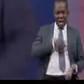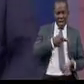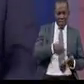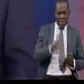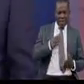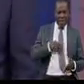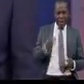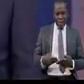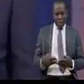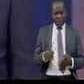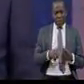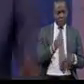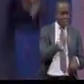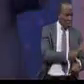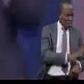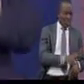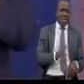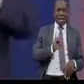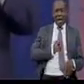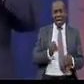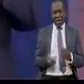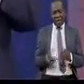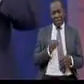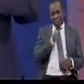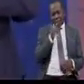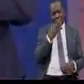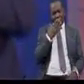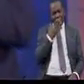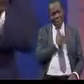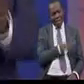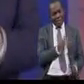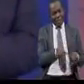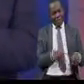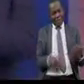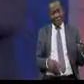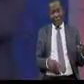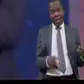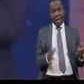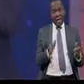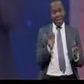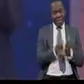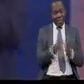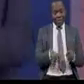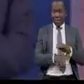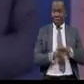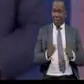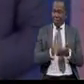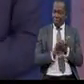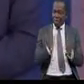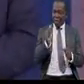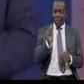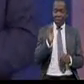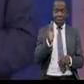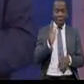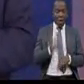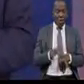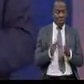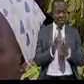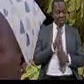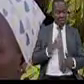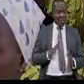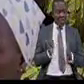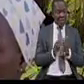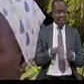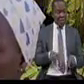I'm not like these people. They don't believe on the Lord Jesus. They believe only in their so-called good works. They will